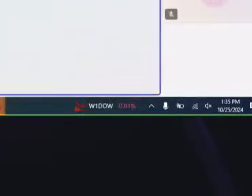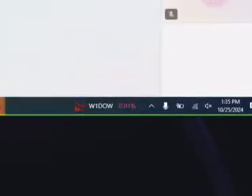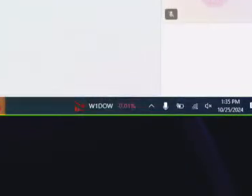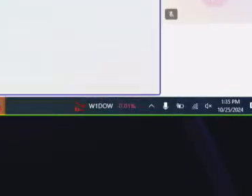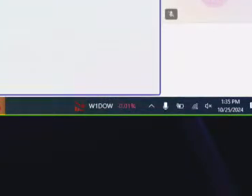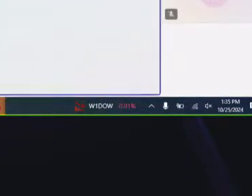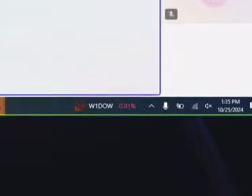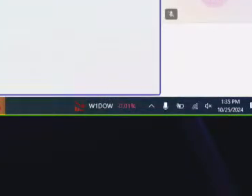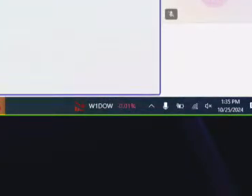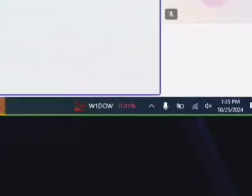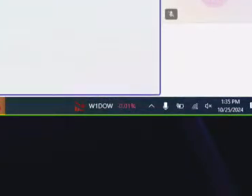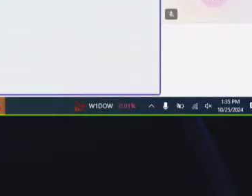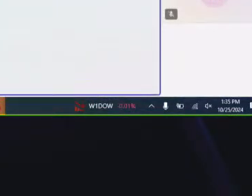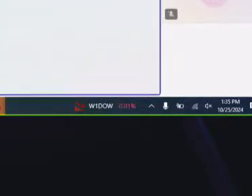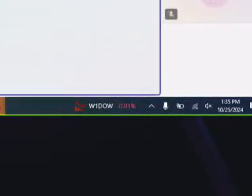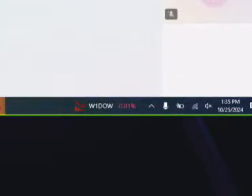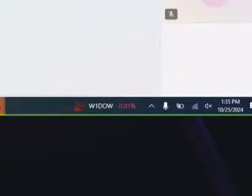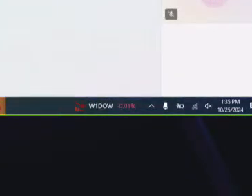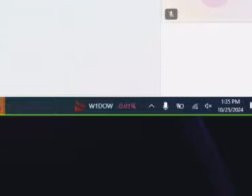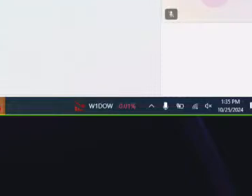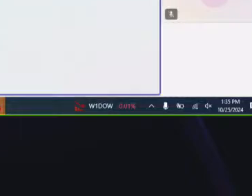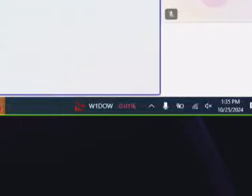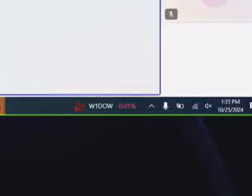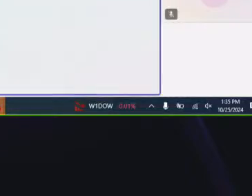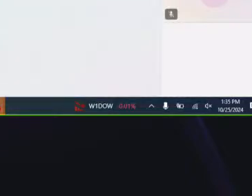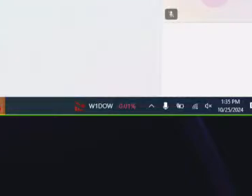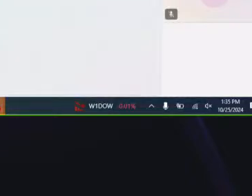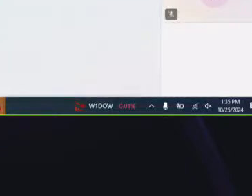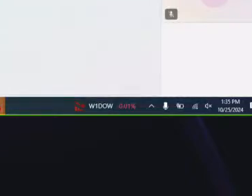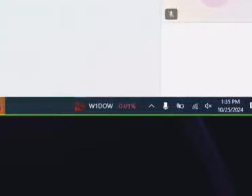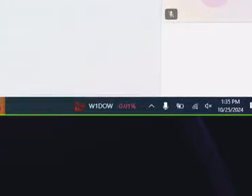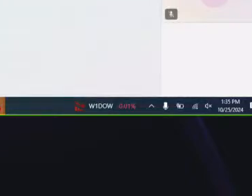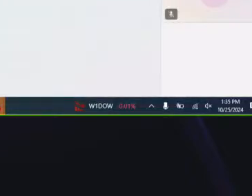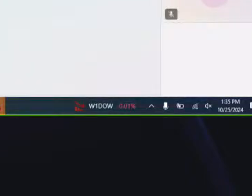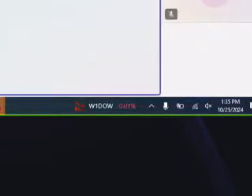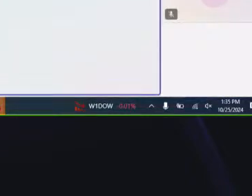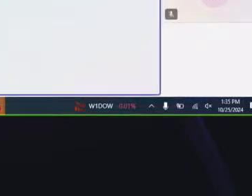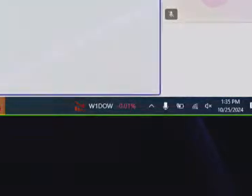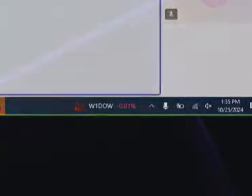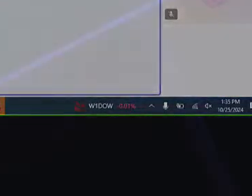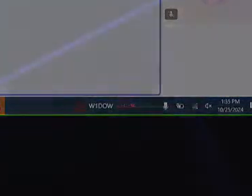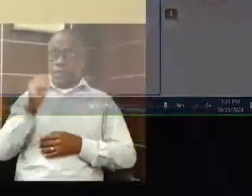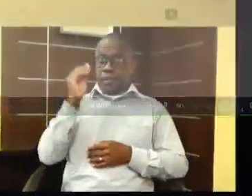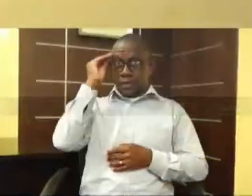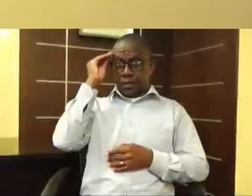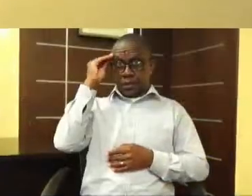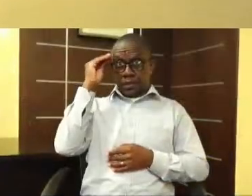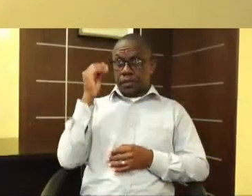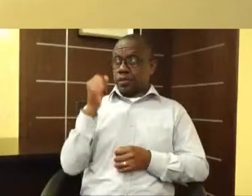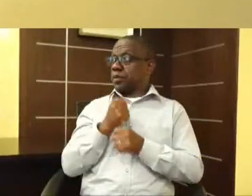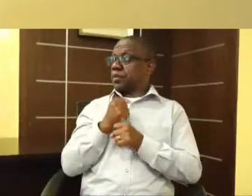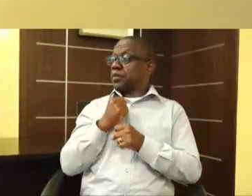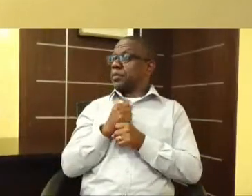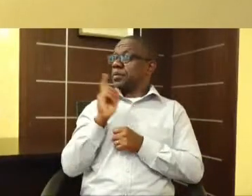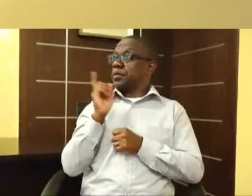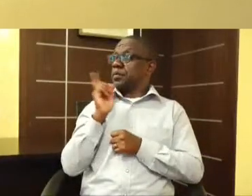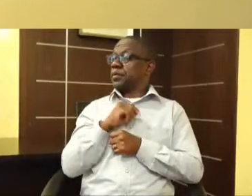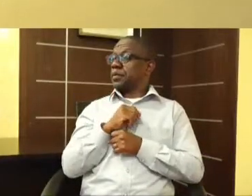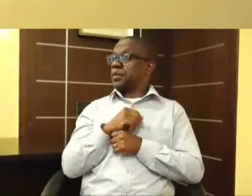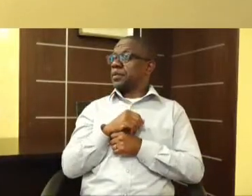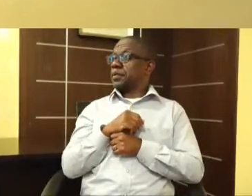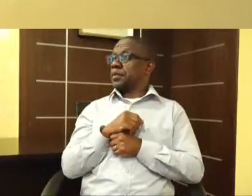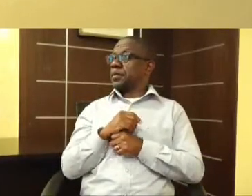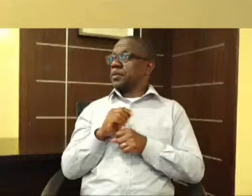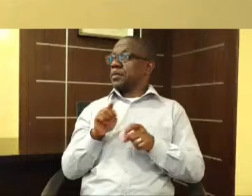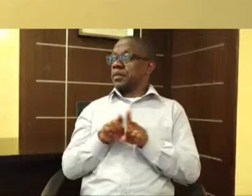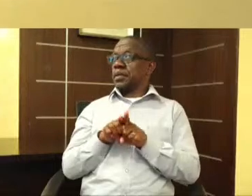That one shows you took good tea. Now, you've seen what the Ministry of Education as far it's doing, as far